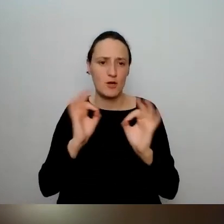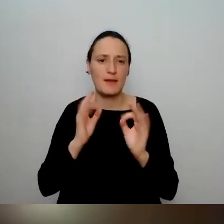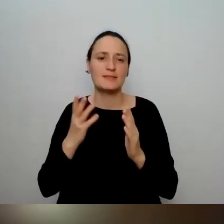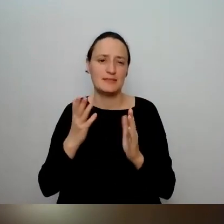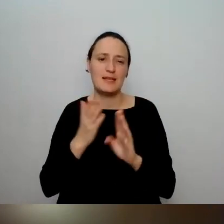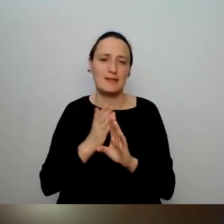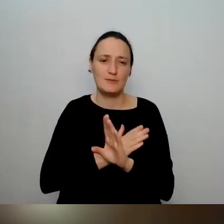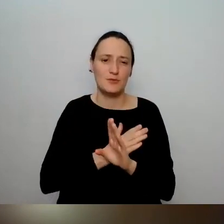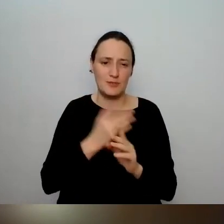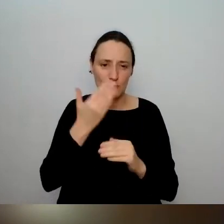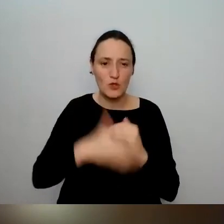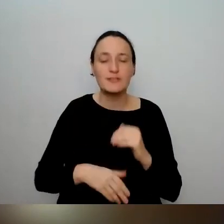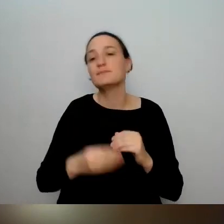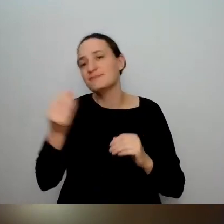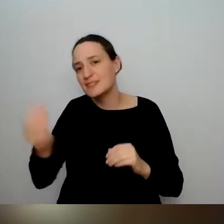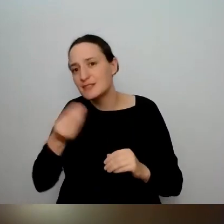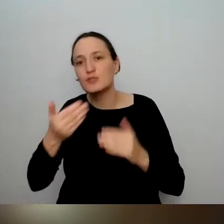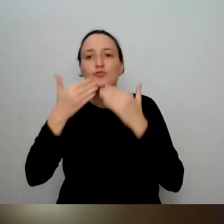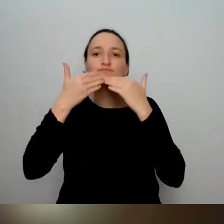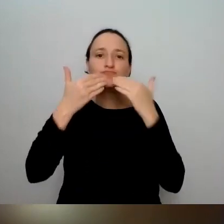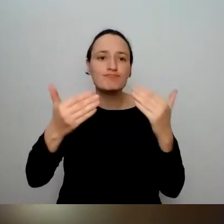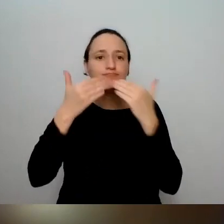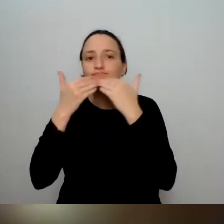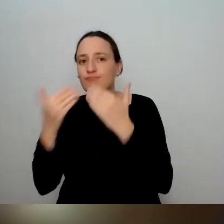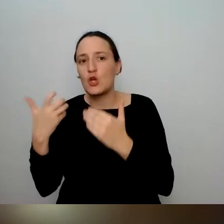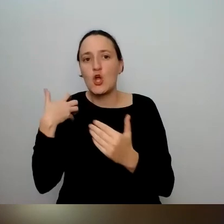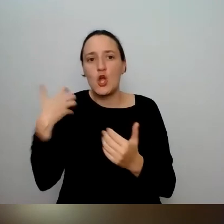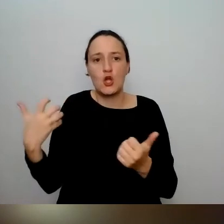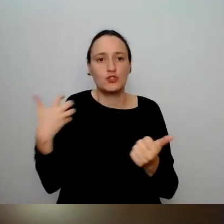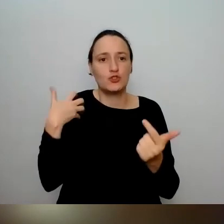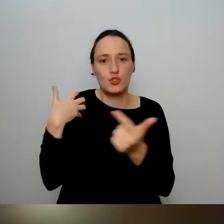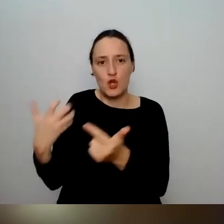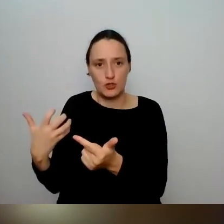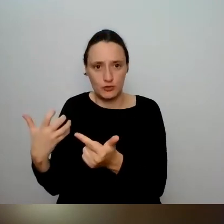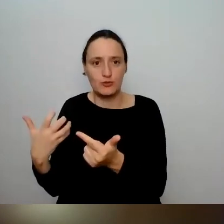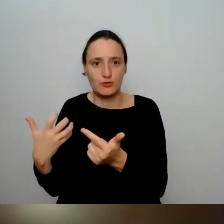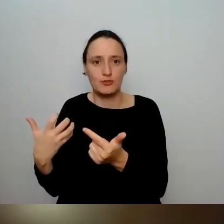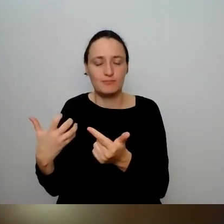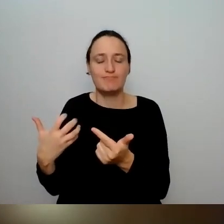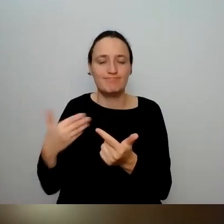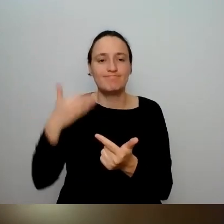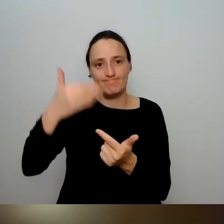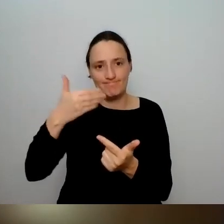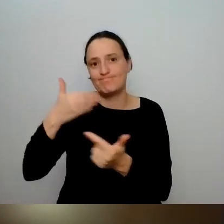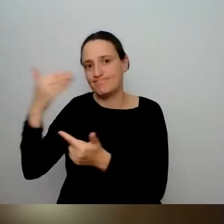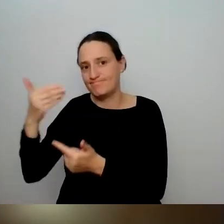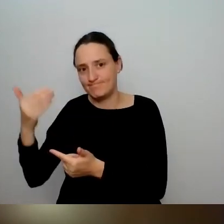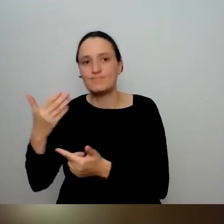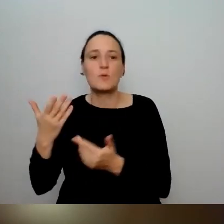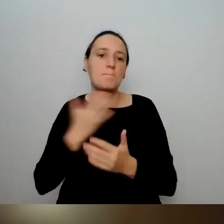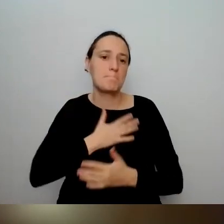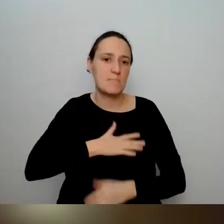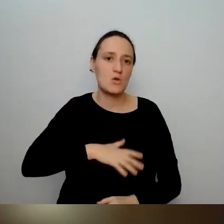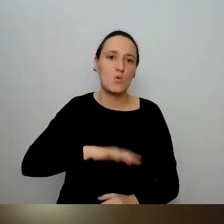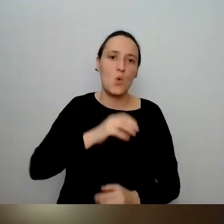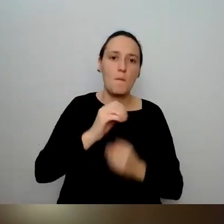to our amazing lecturers, Stian and Sverre. It was a pleasure to listen to your presentations. Thank you everyone